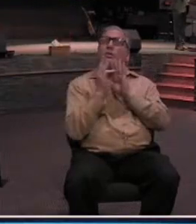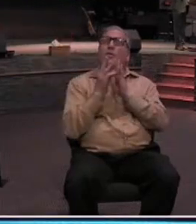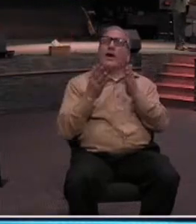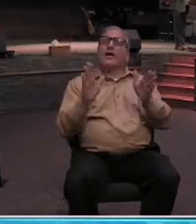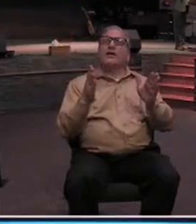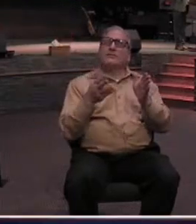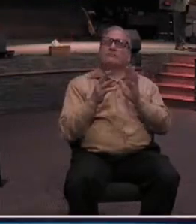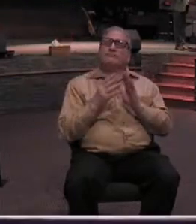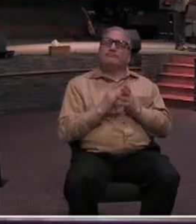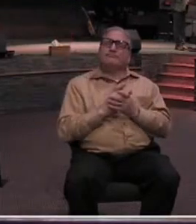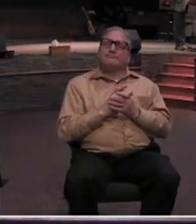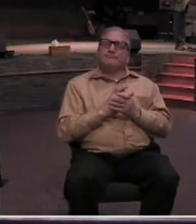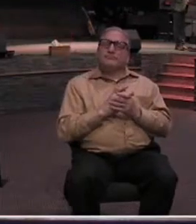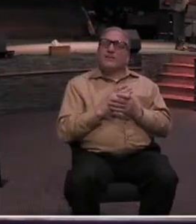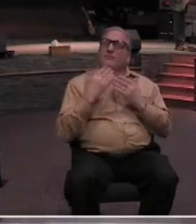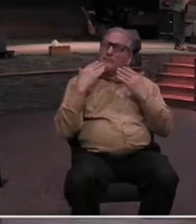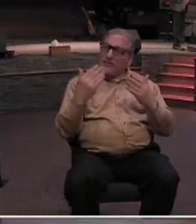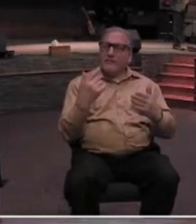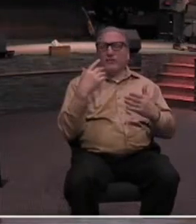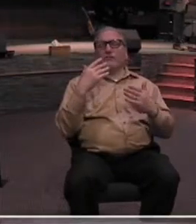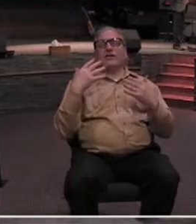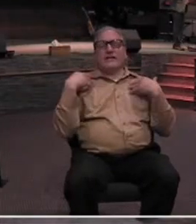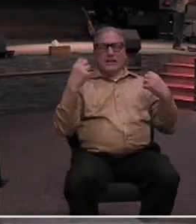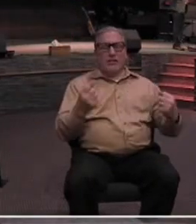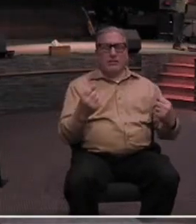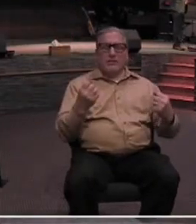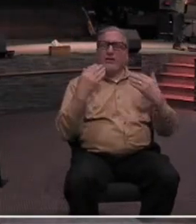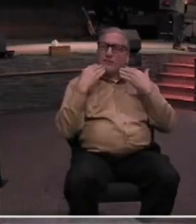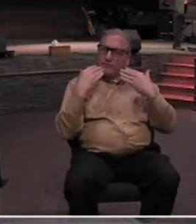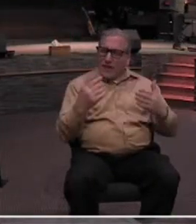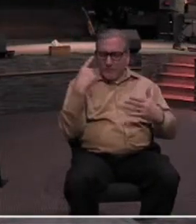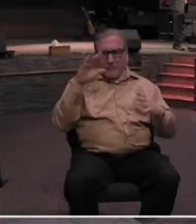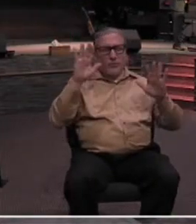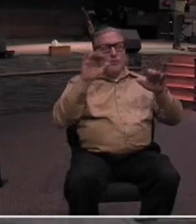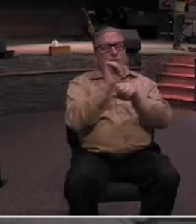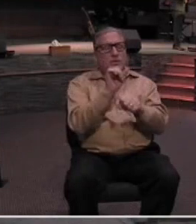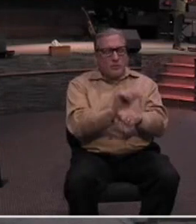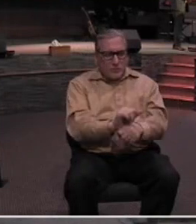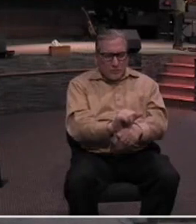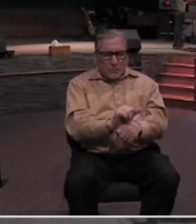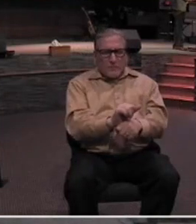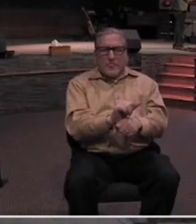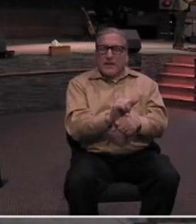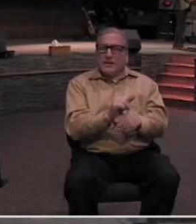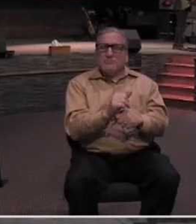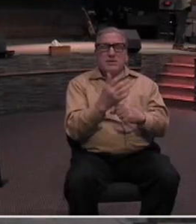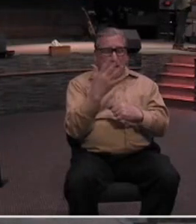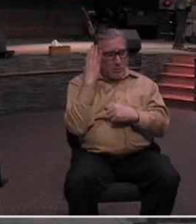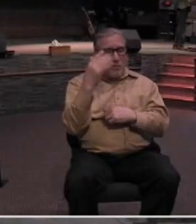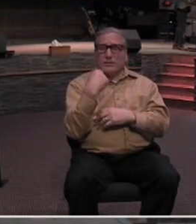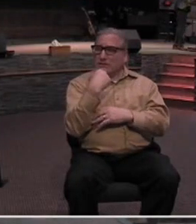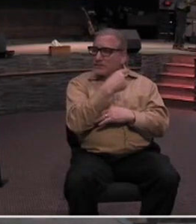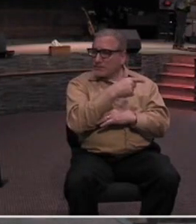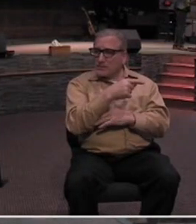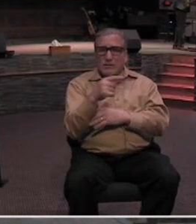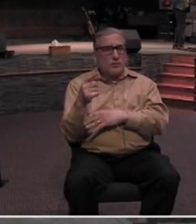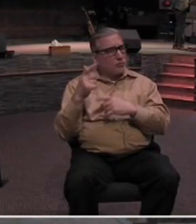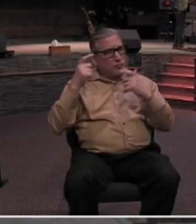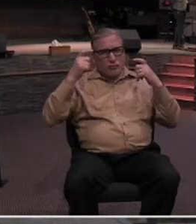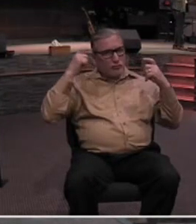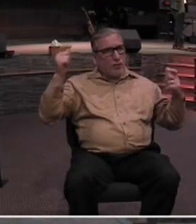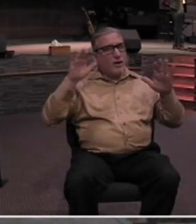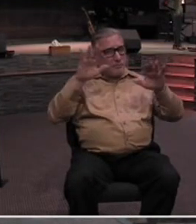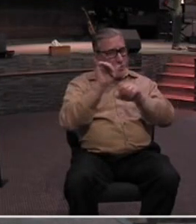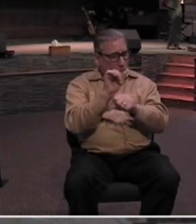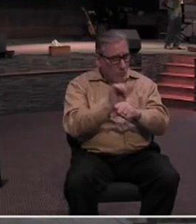I'm thankful for healing. I'm thankful for the miraculous which is here today. But can I tell somebody in this house that the greatest miracle